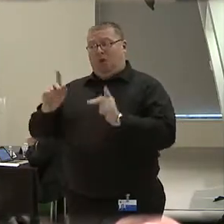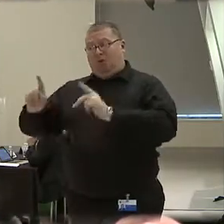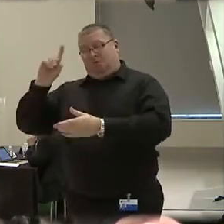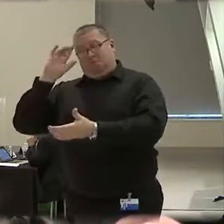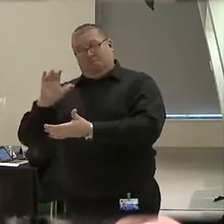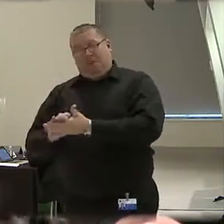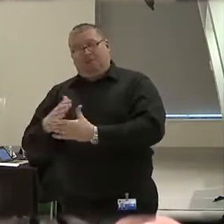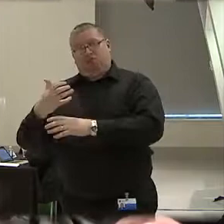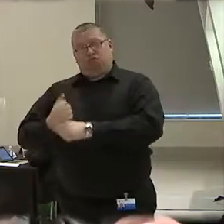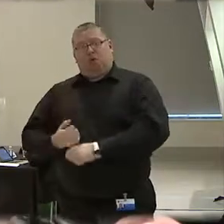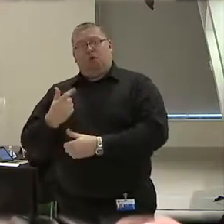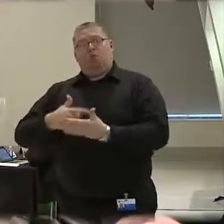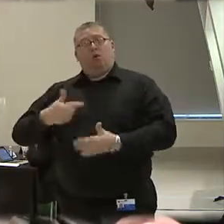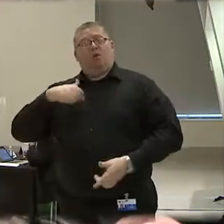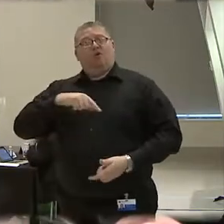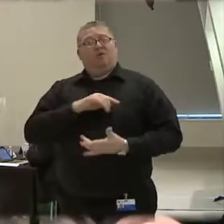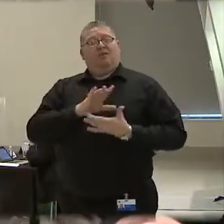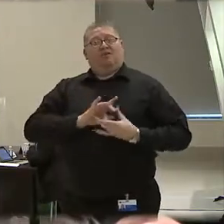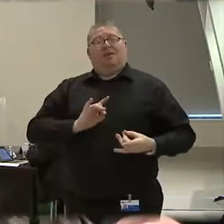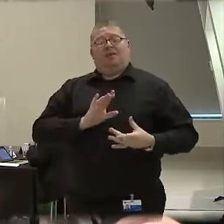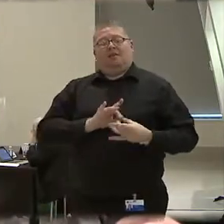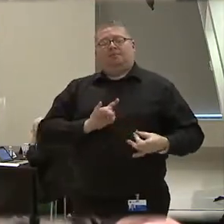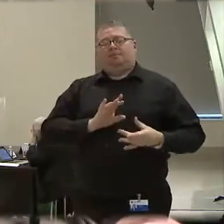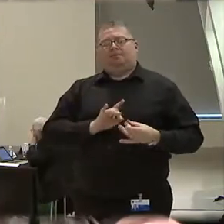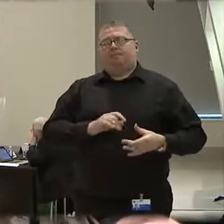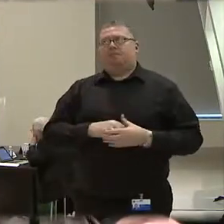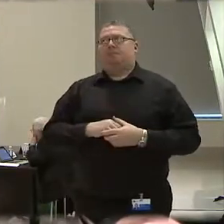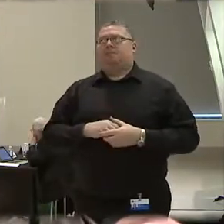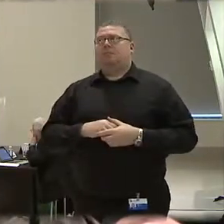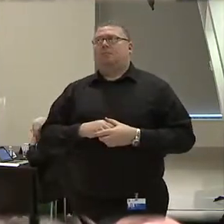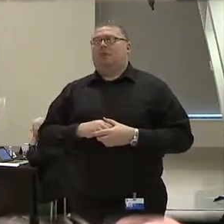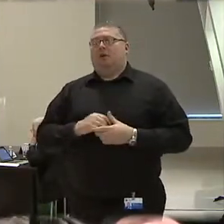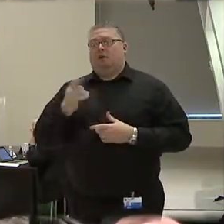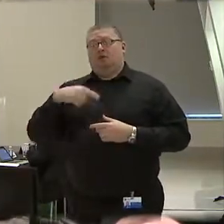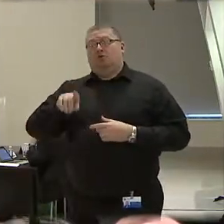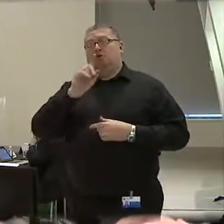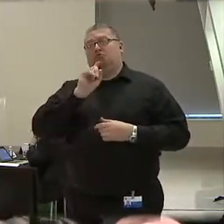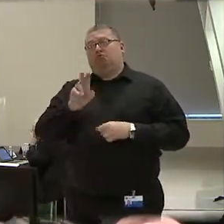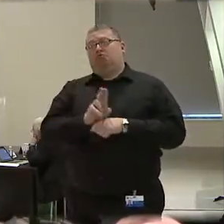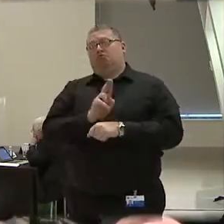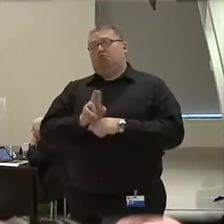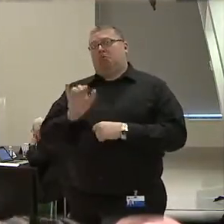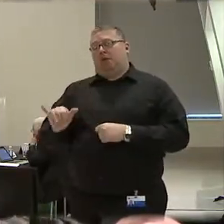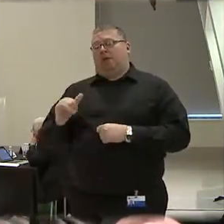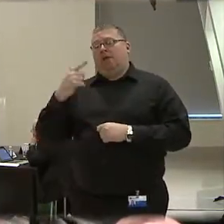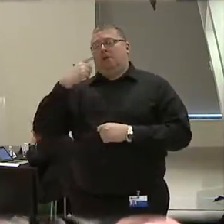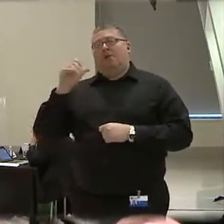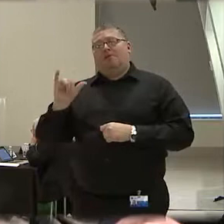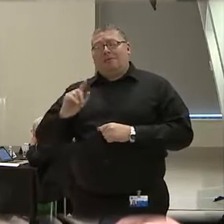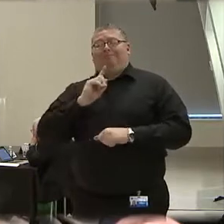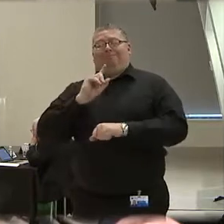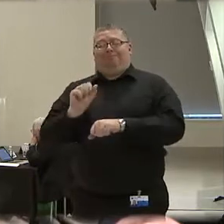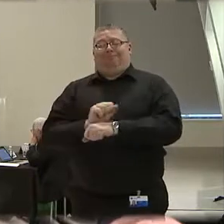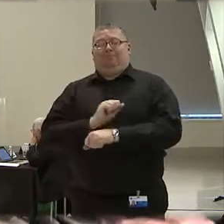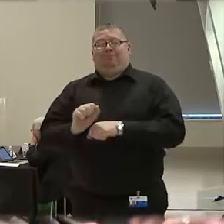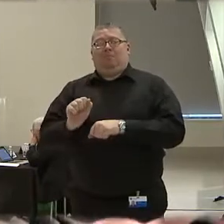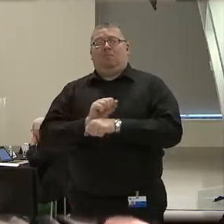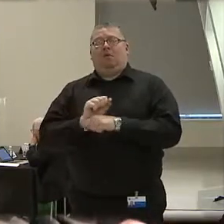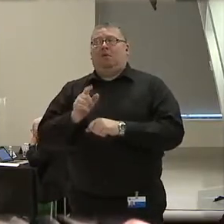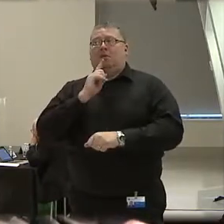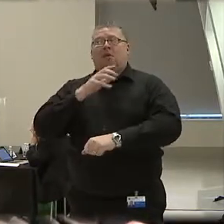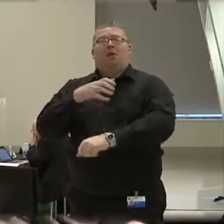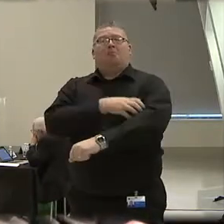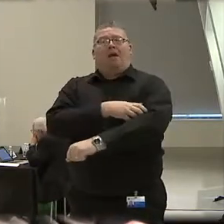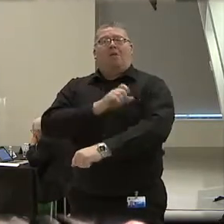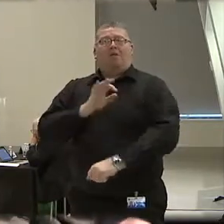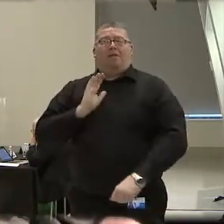say. And this panel has that. And you should use that, because that's the power of the